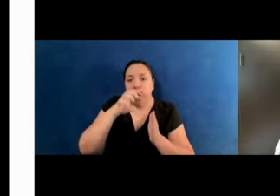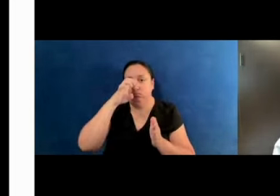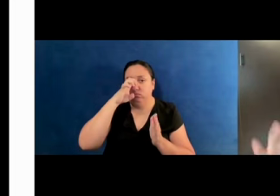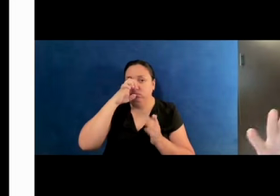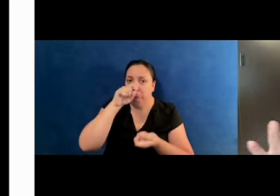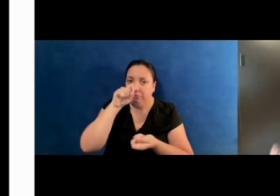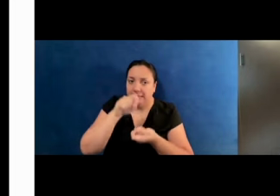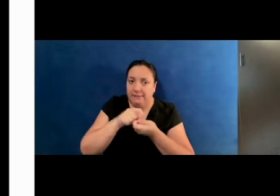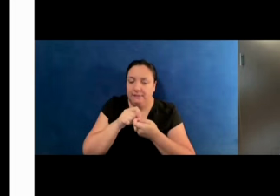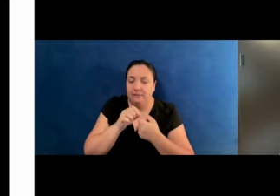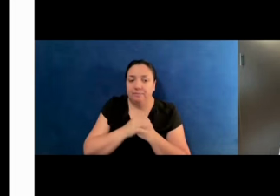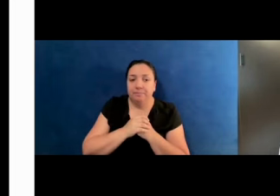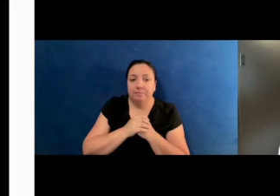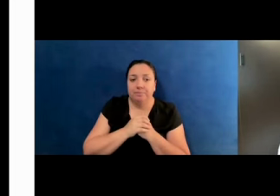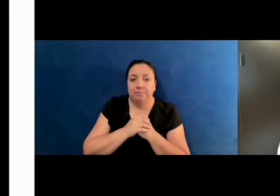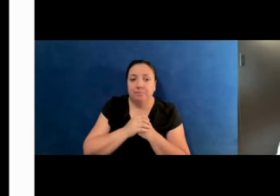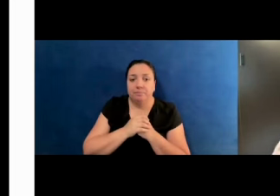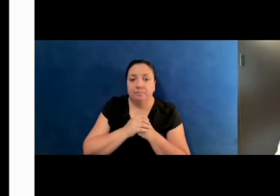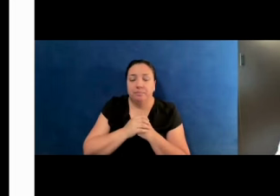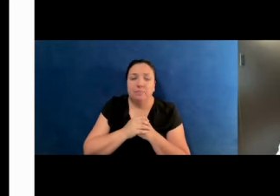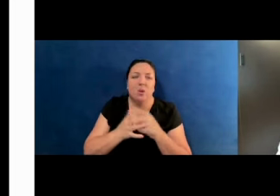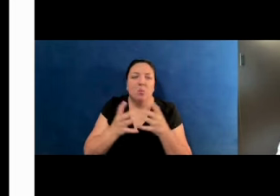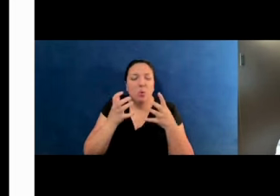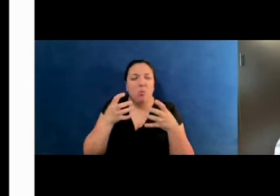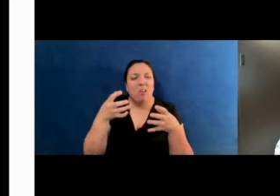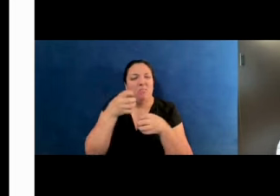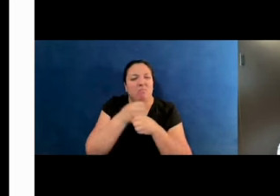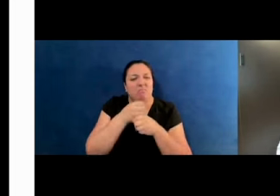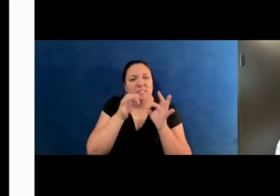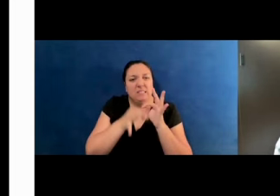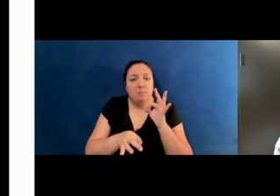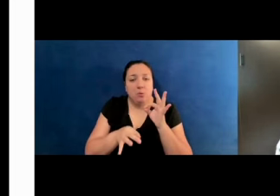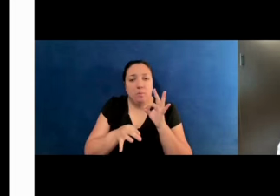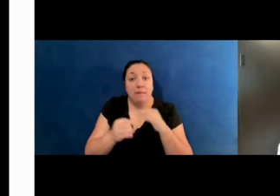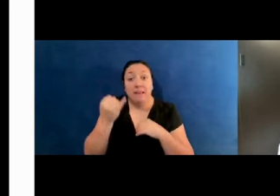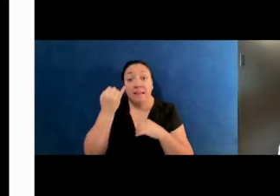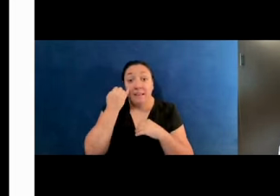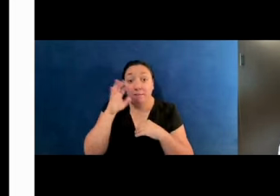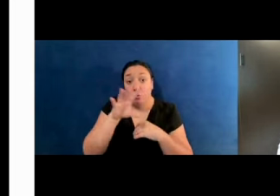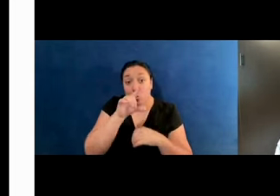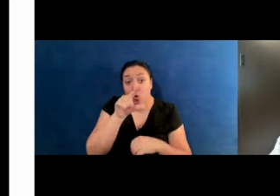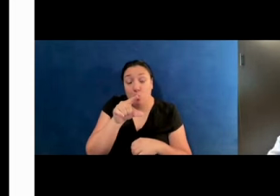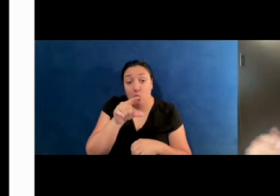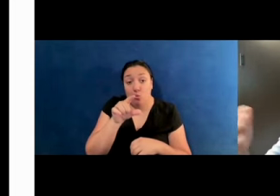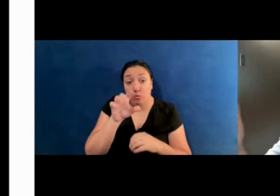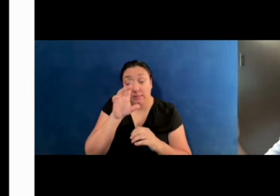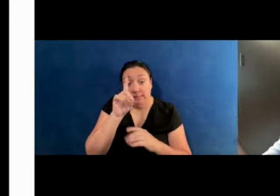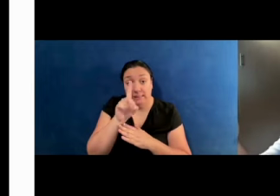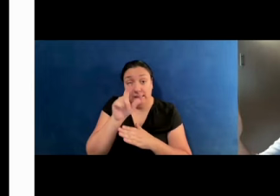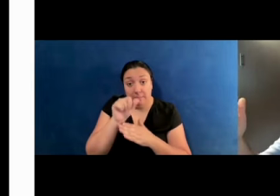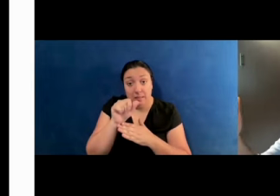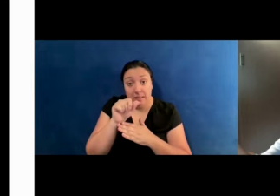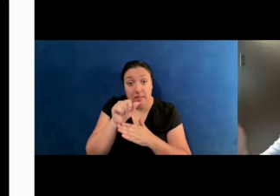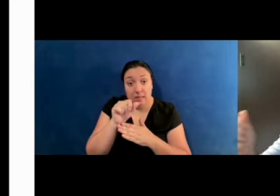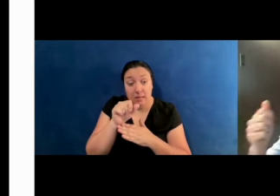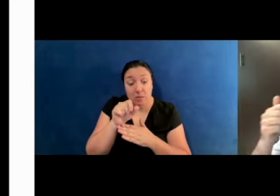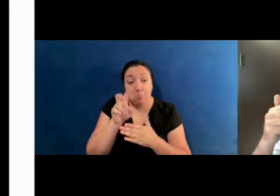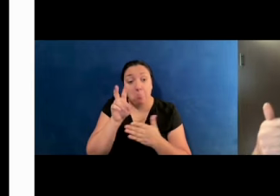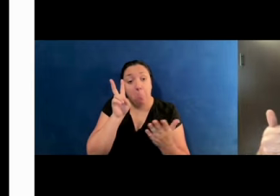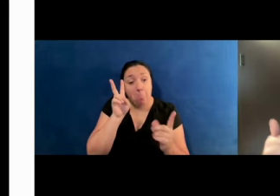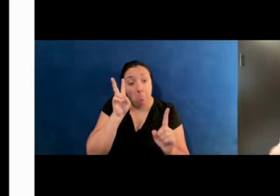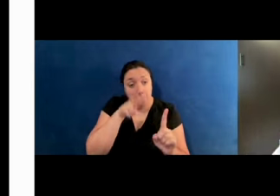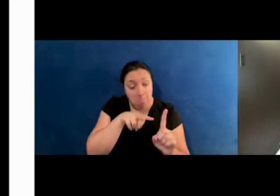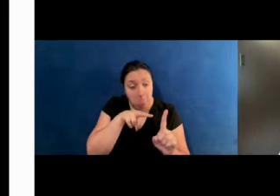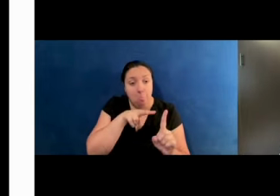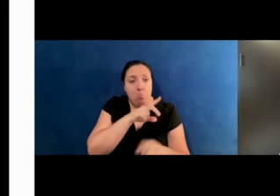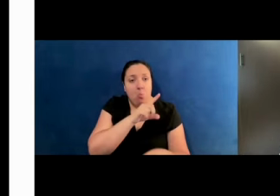there. To make this very simple, though, if your disability qualifies you to receive federal